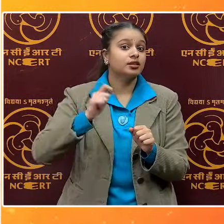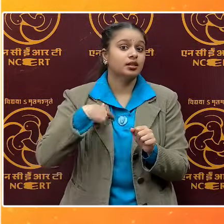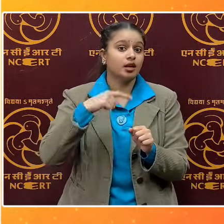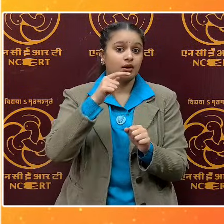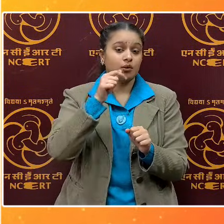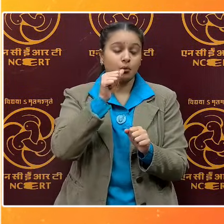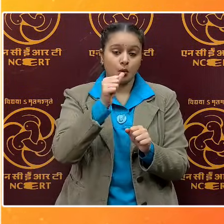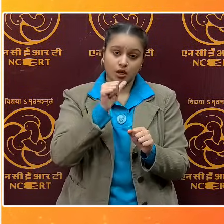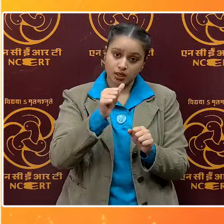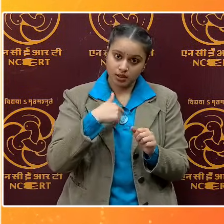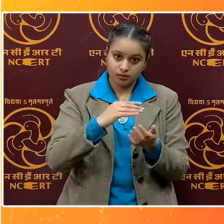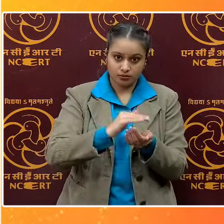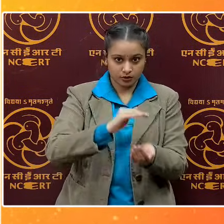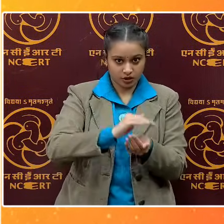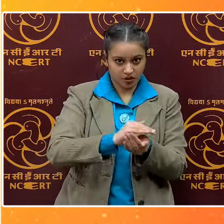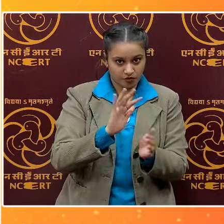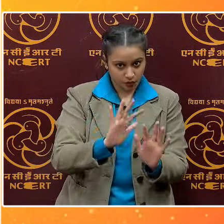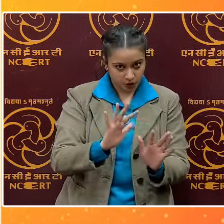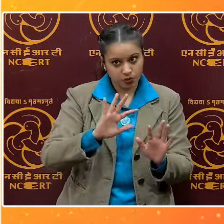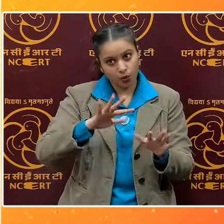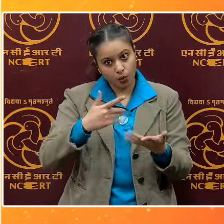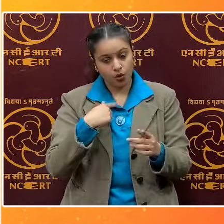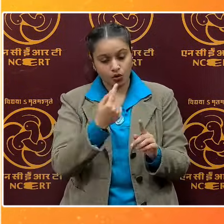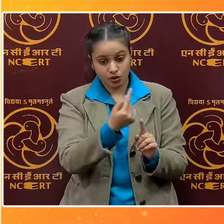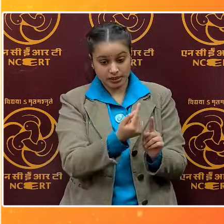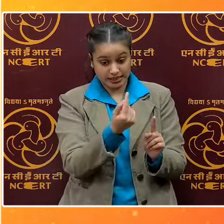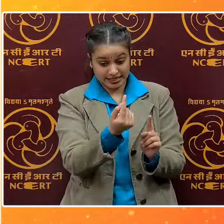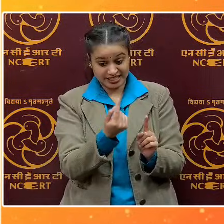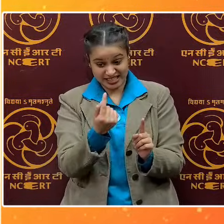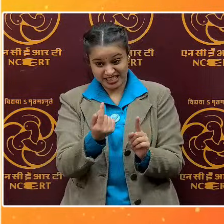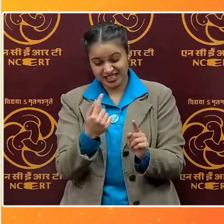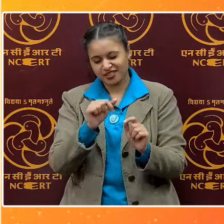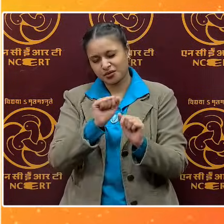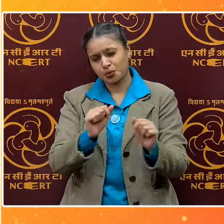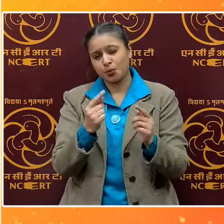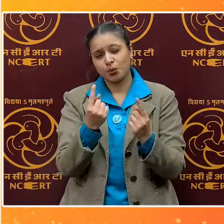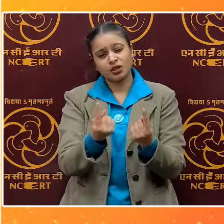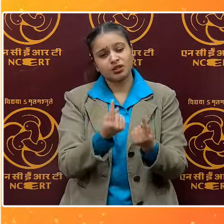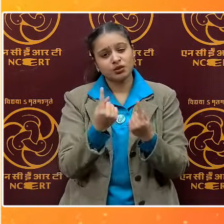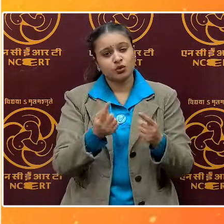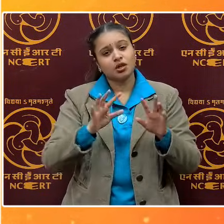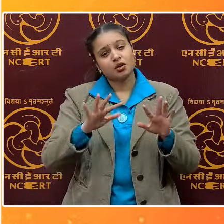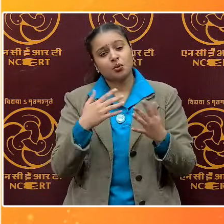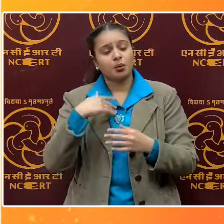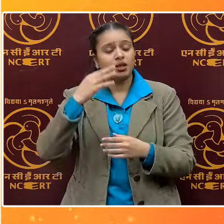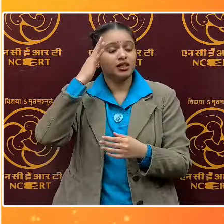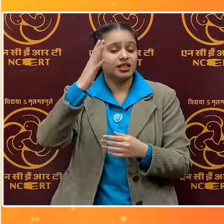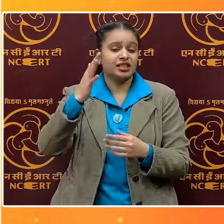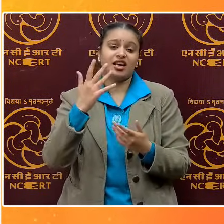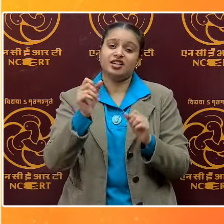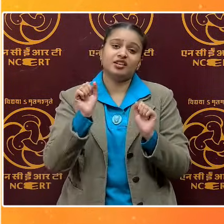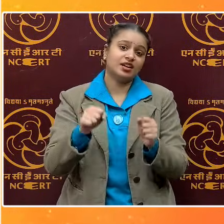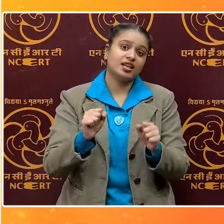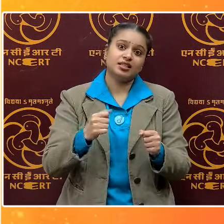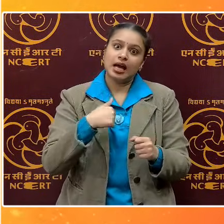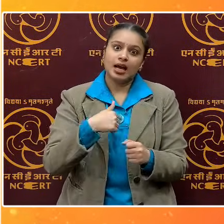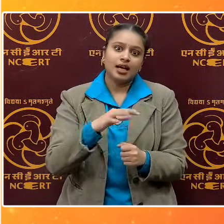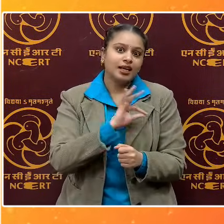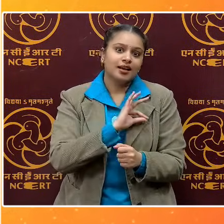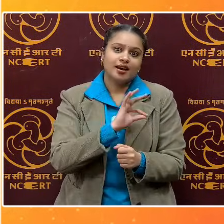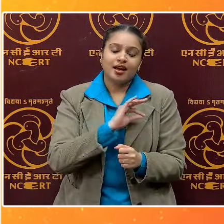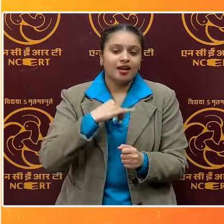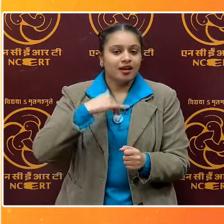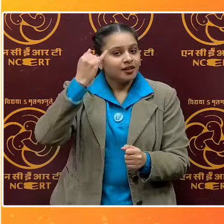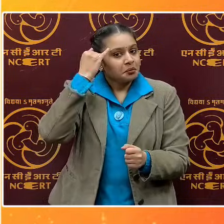Yes. Yeah, And each tank is unique and creative. I was mesmerized. Means I really loved the ideas